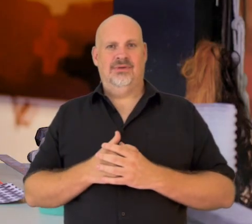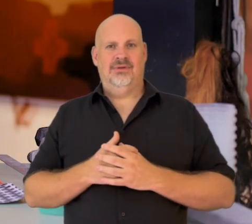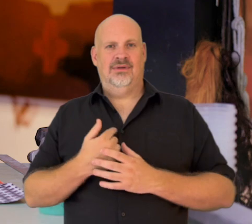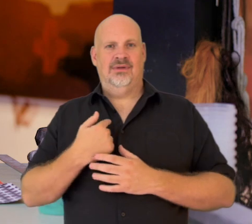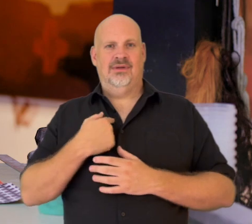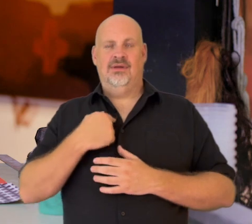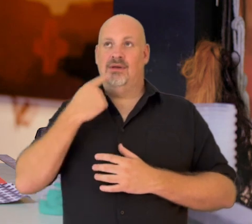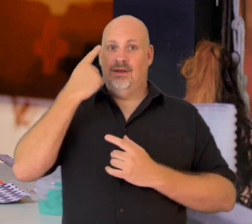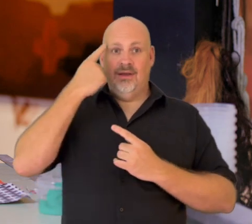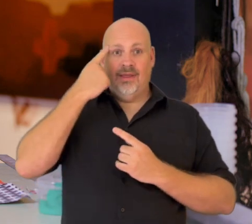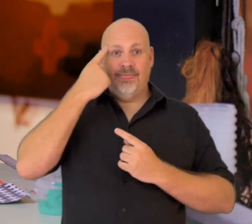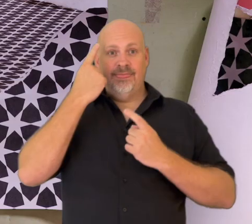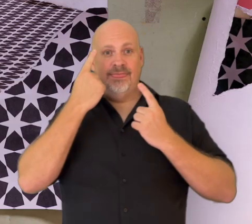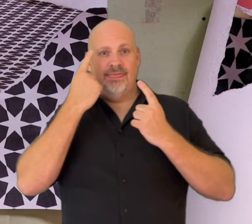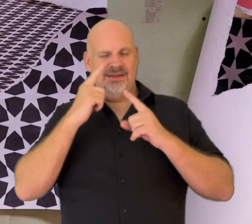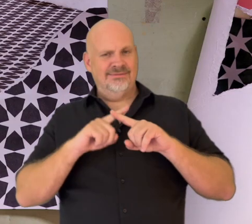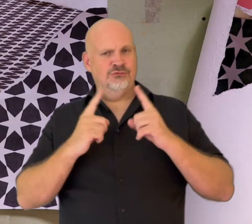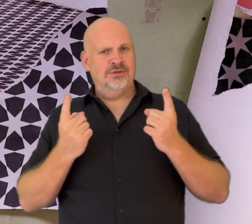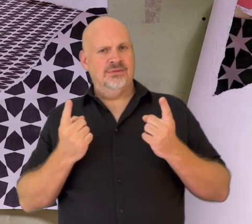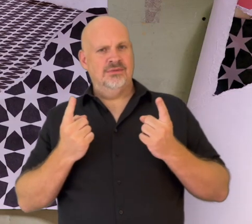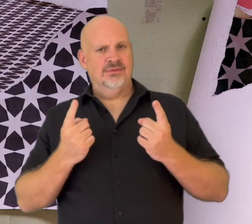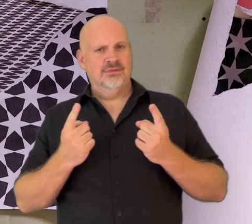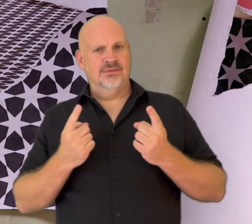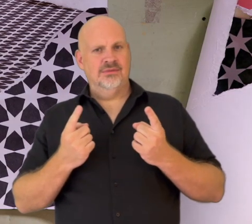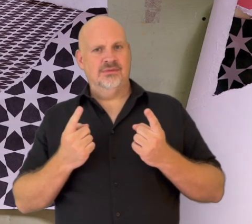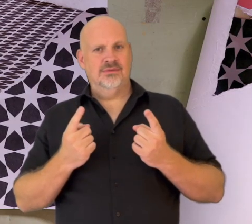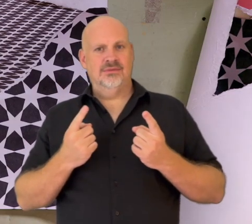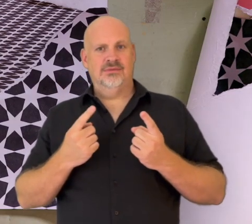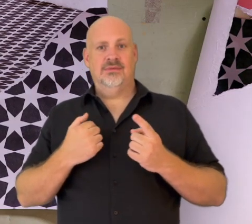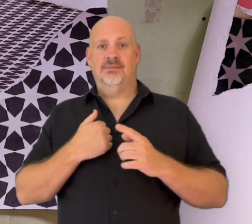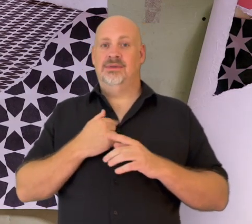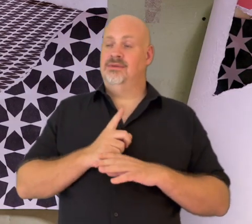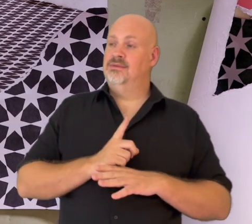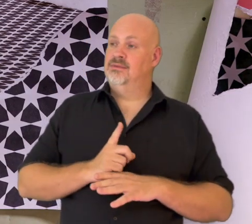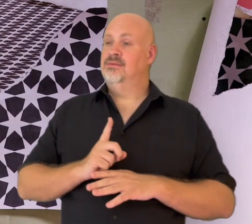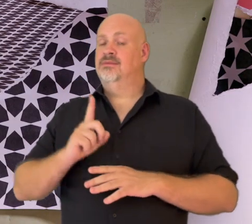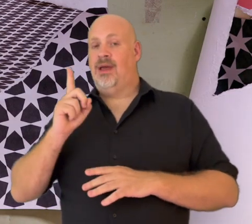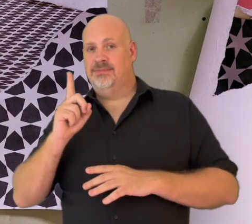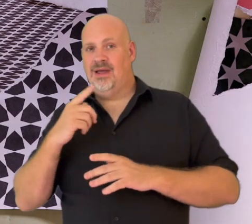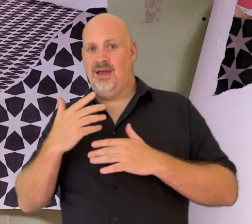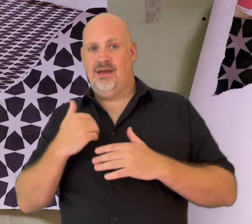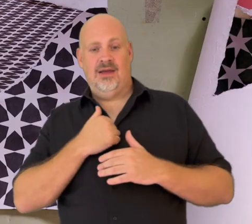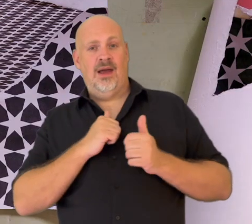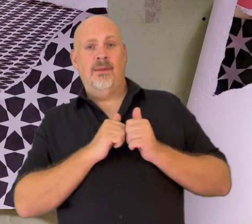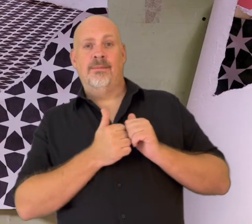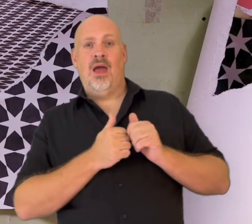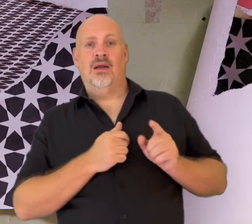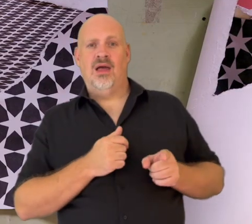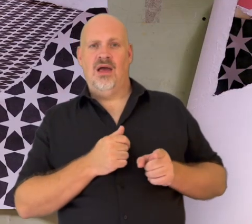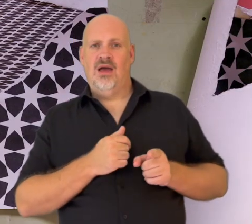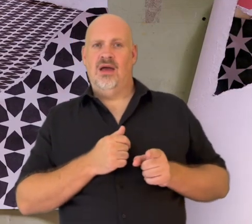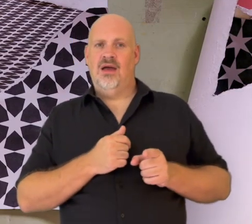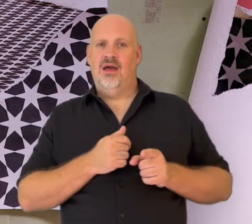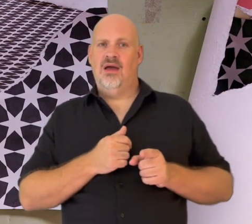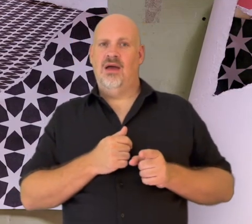that I normally do. So then when I go upstairs and my partner's like, "Can you pass